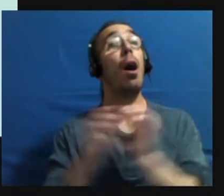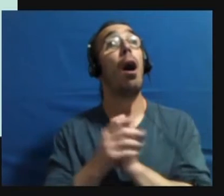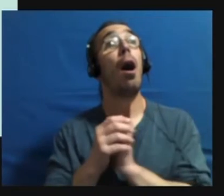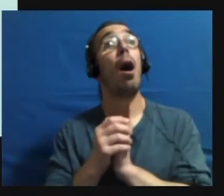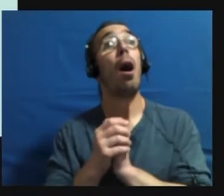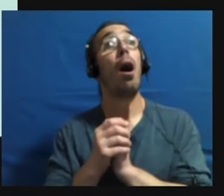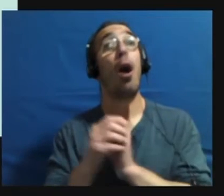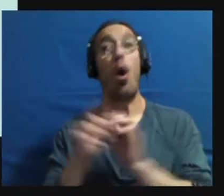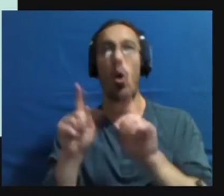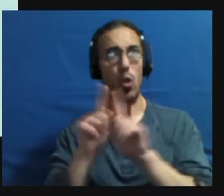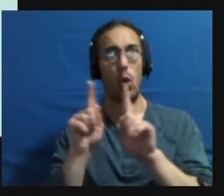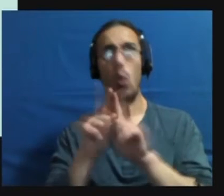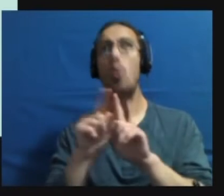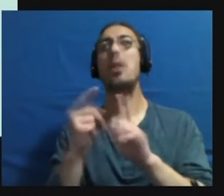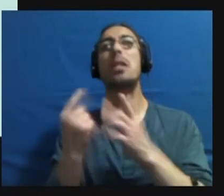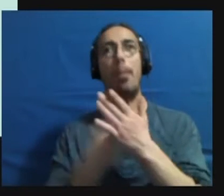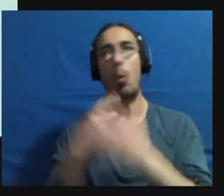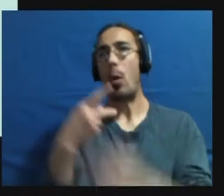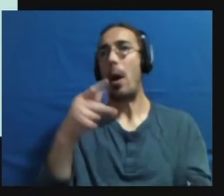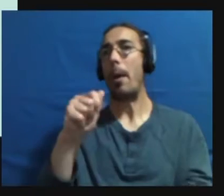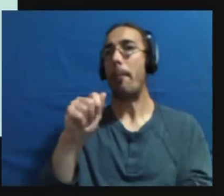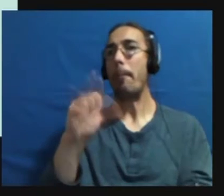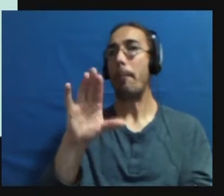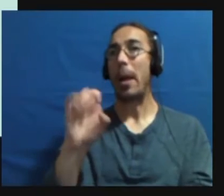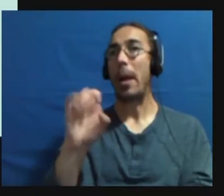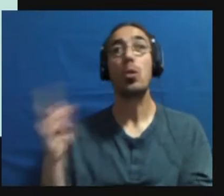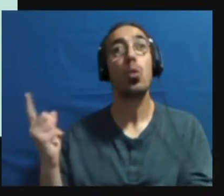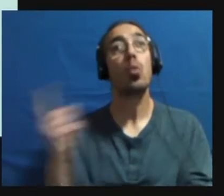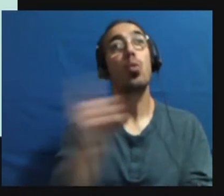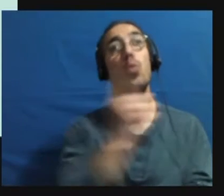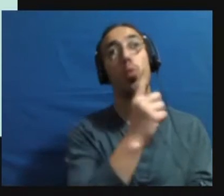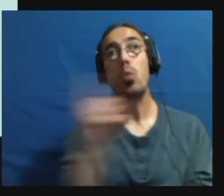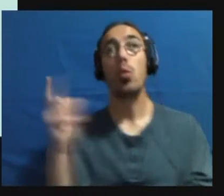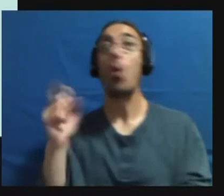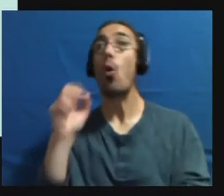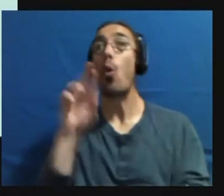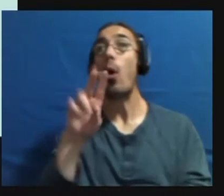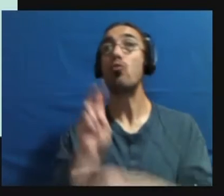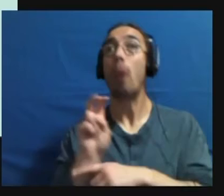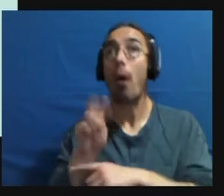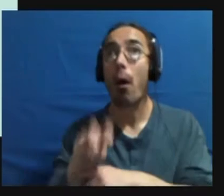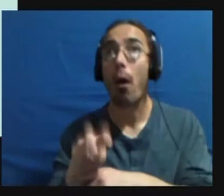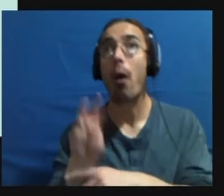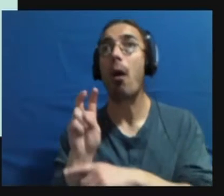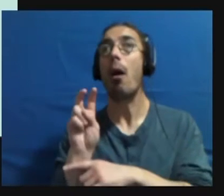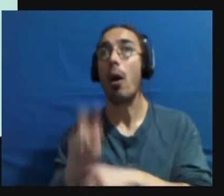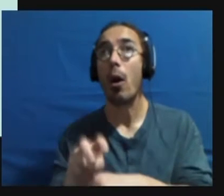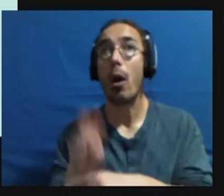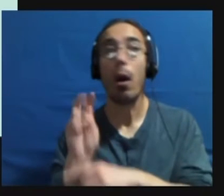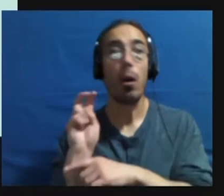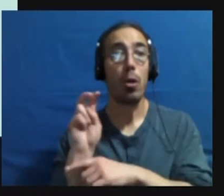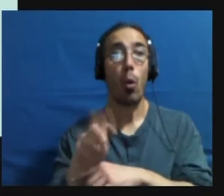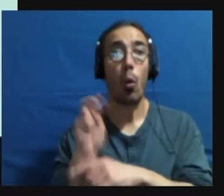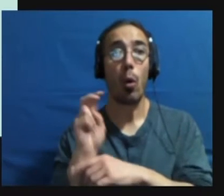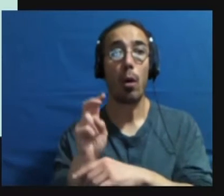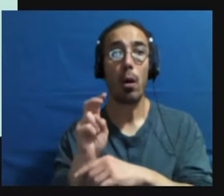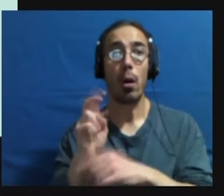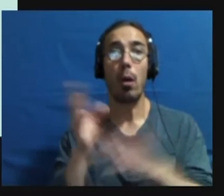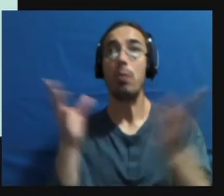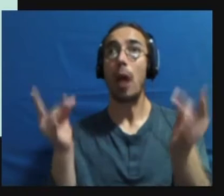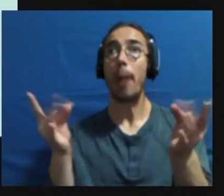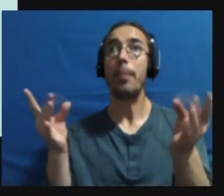pacing or rocking back and forth. It can be finger tapping, foot